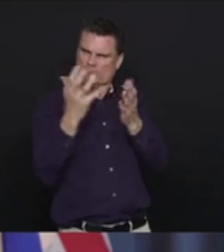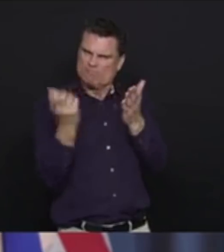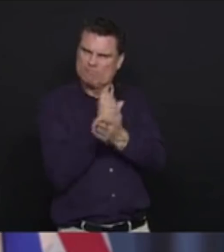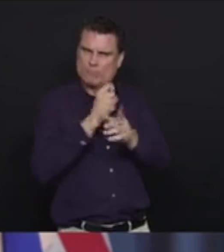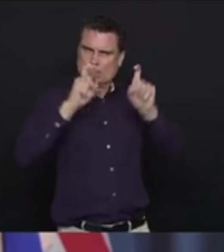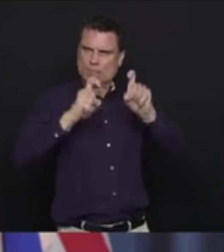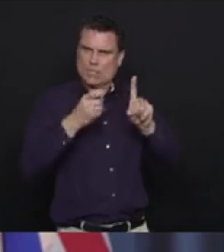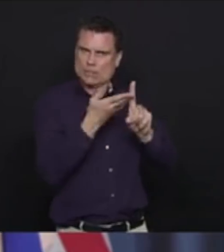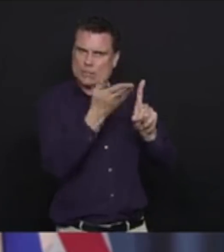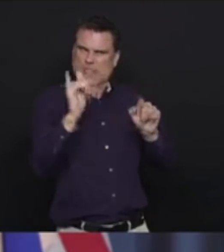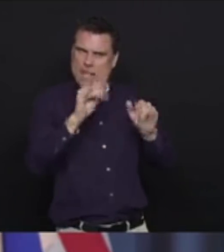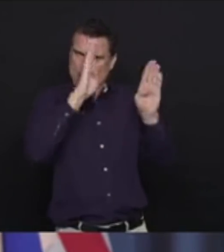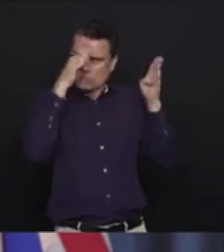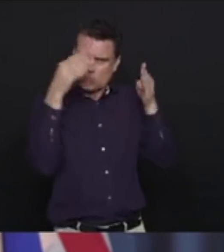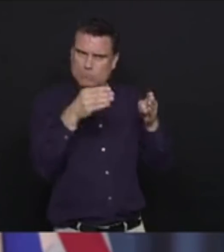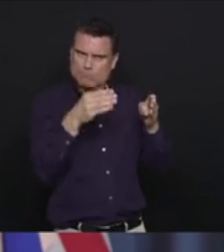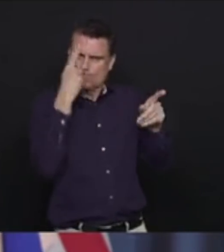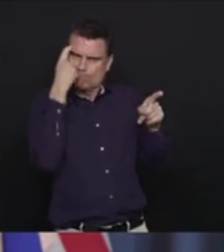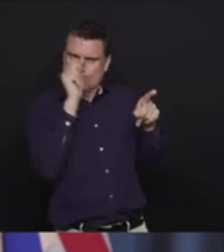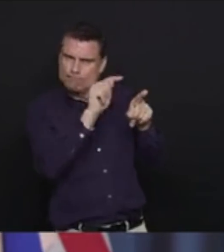one-day number that we've had.